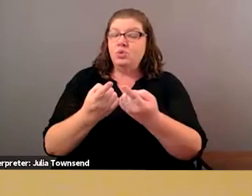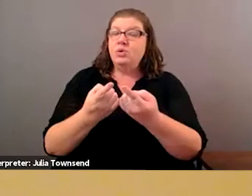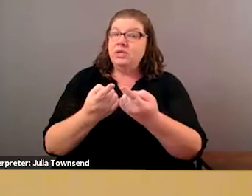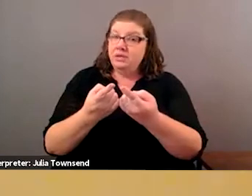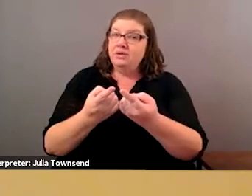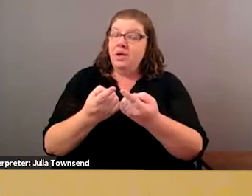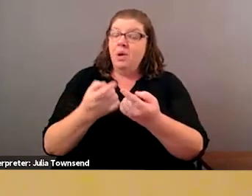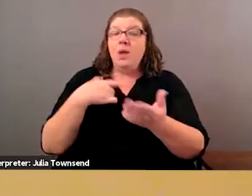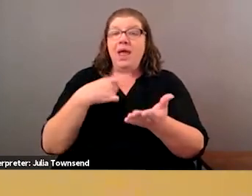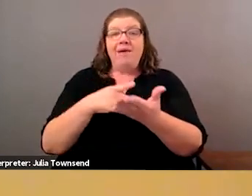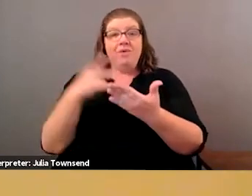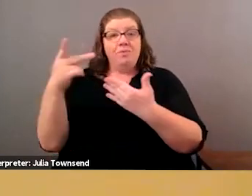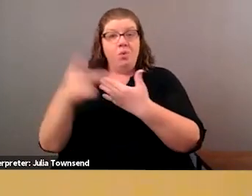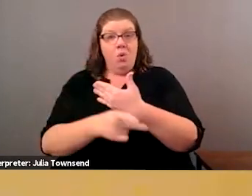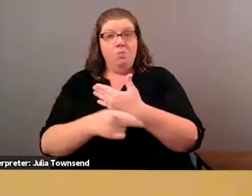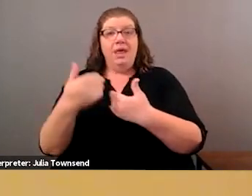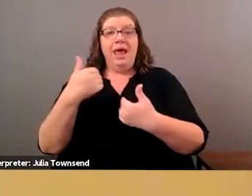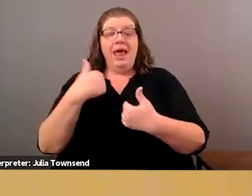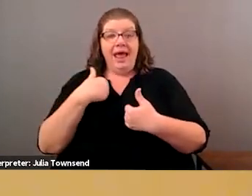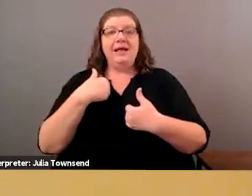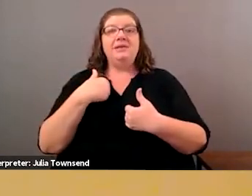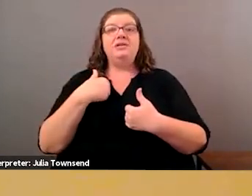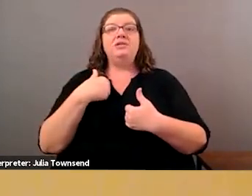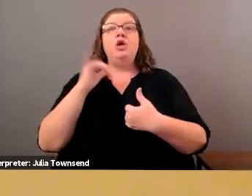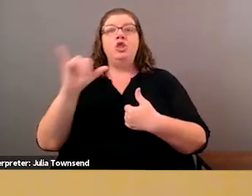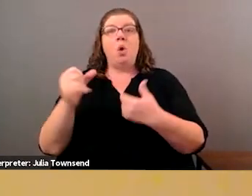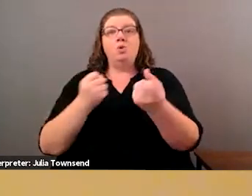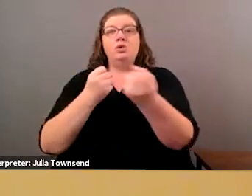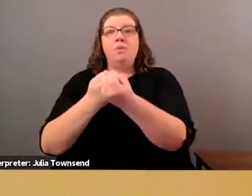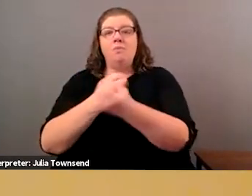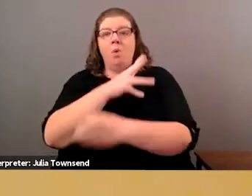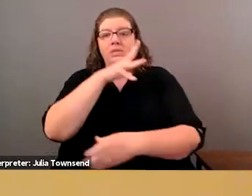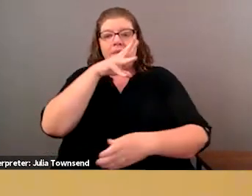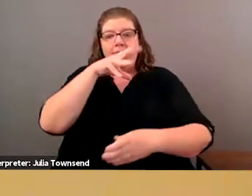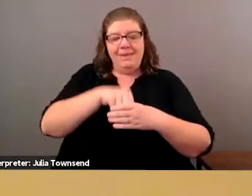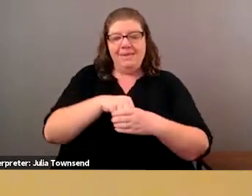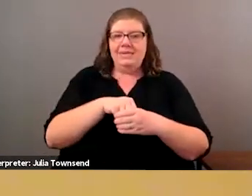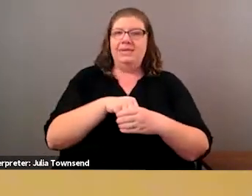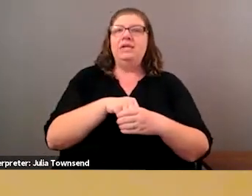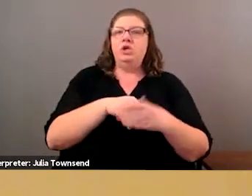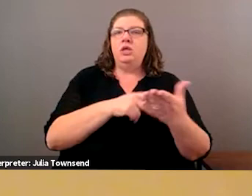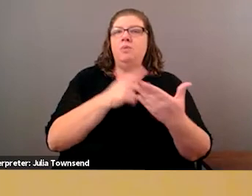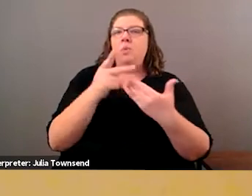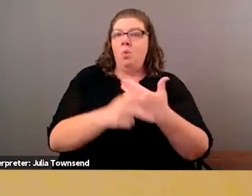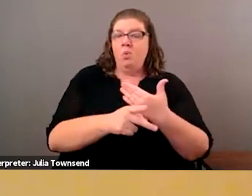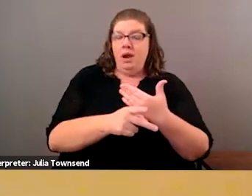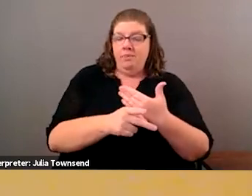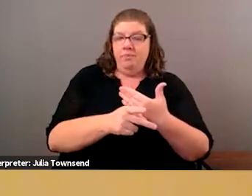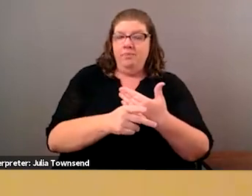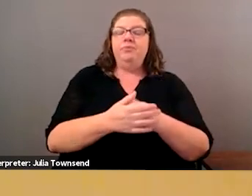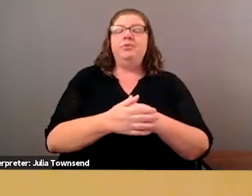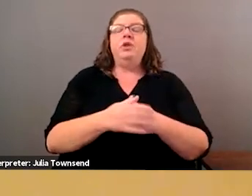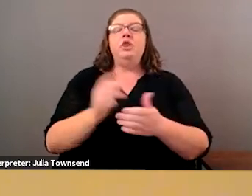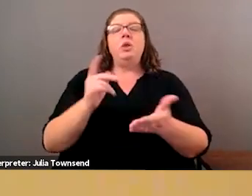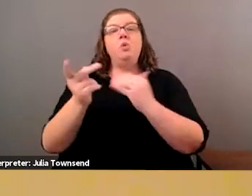a program that has those supports built in that our programs prior to our illustrative math partnership did